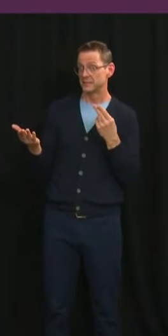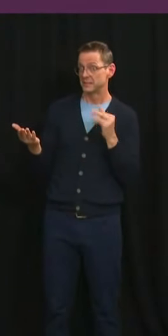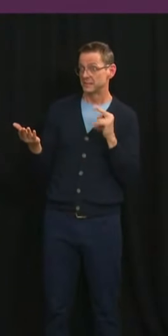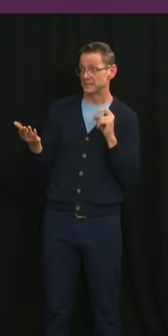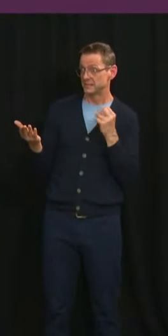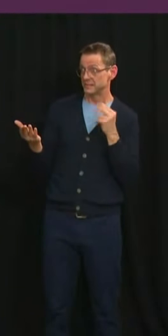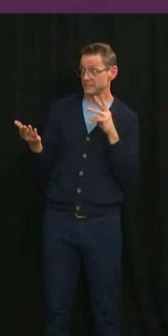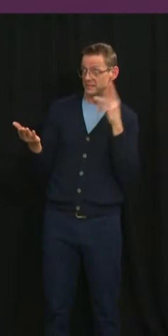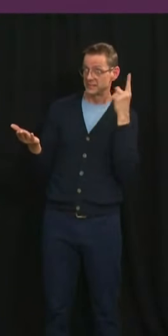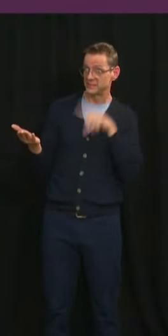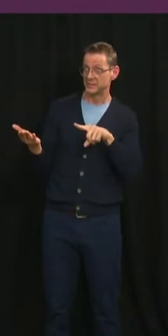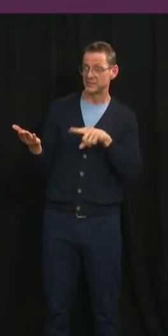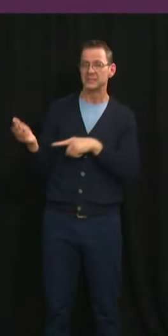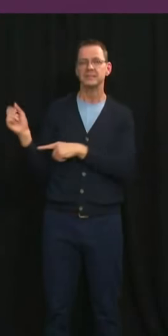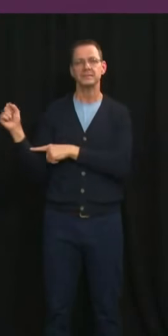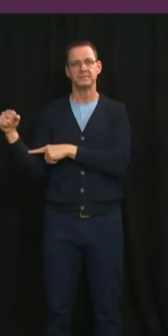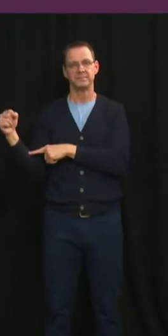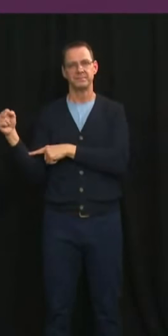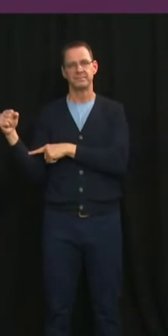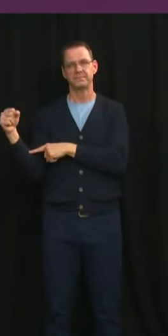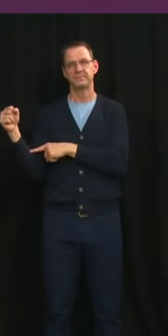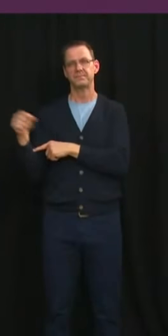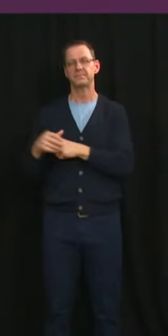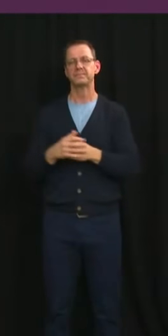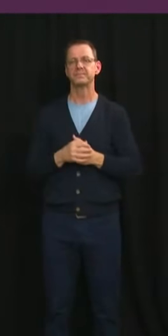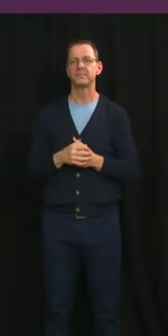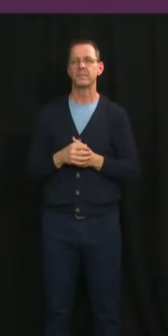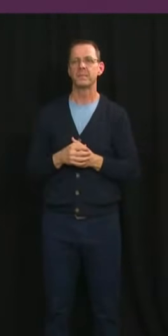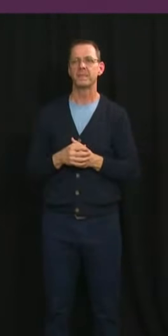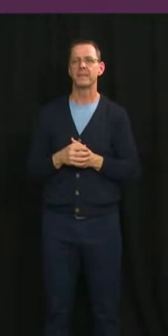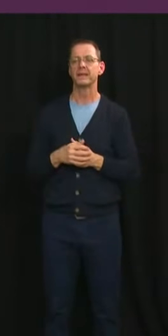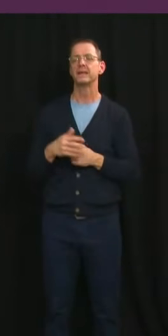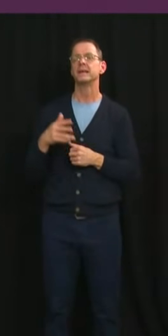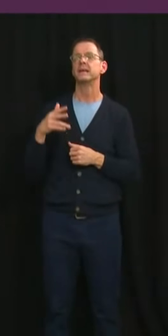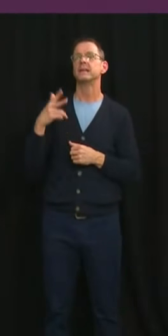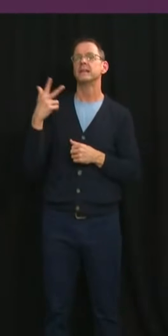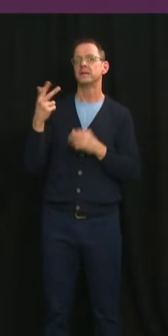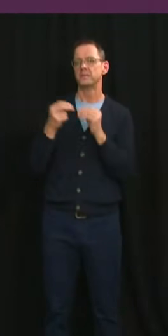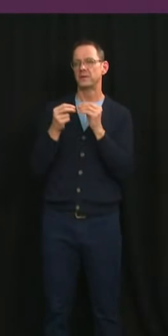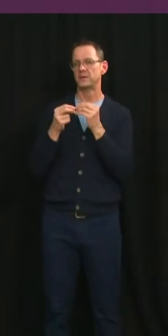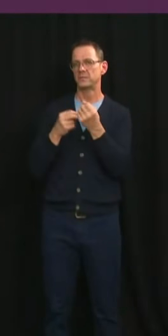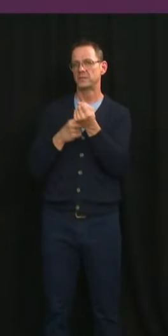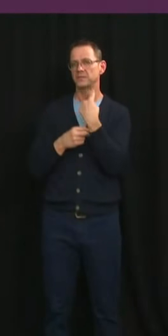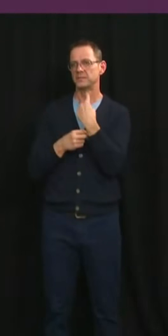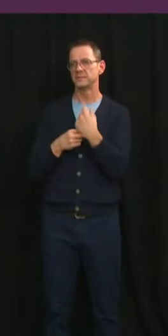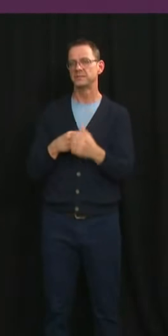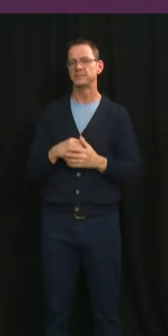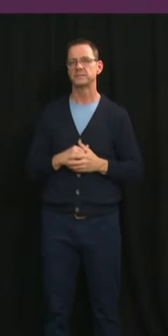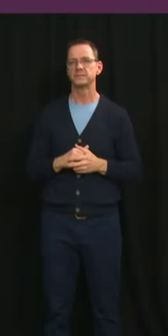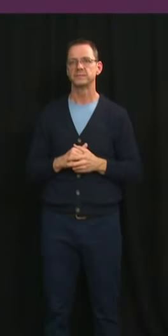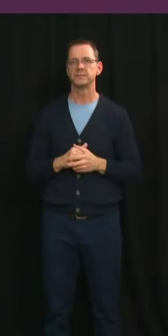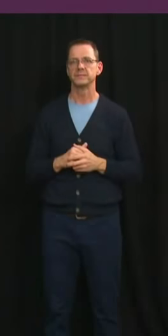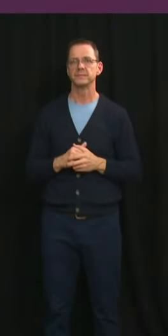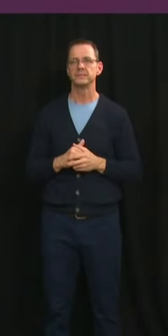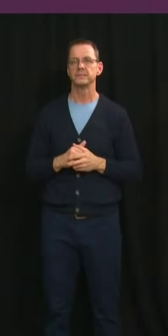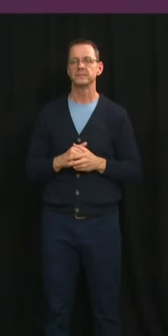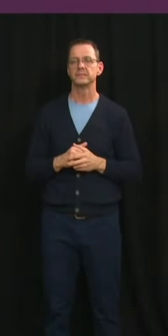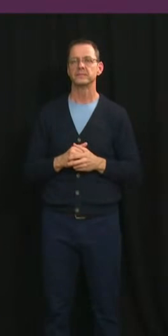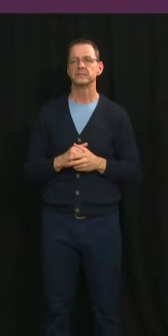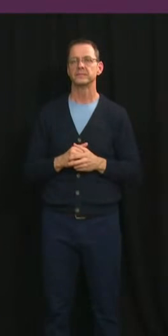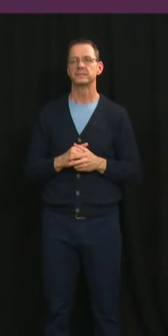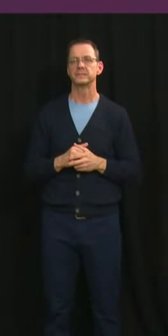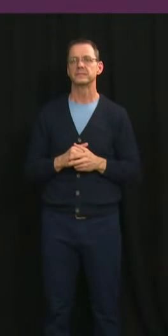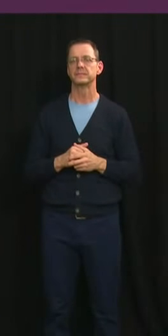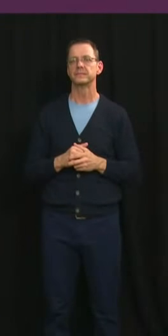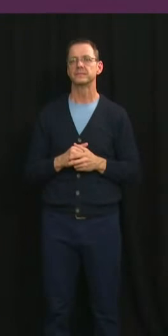Perfect. Operator, we have time for about 3 more questions today. So can you please put through the next caller? Vincent McDermott, Fort